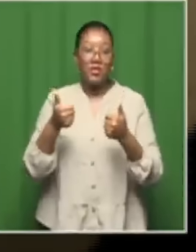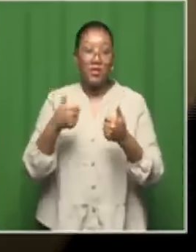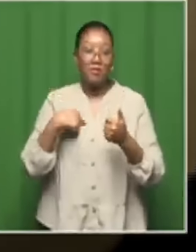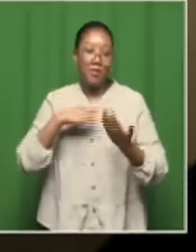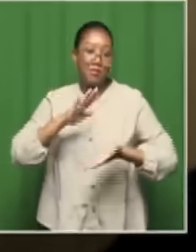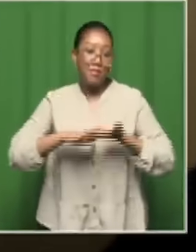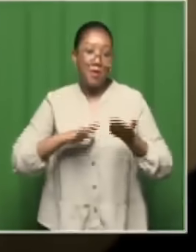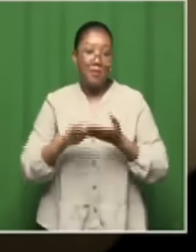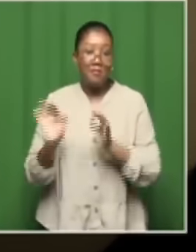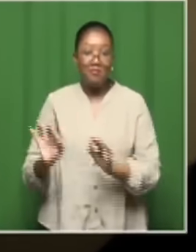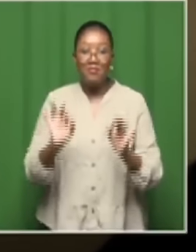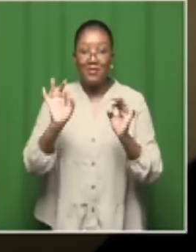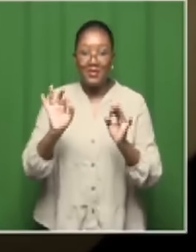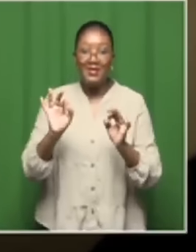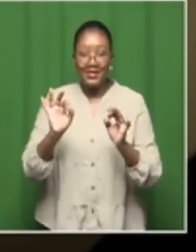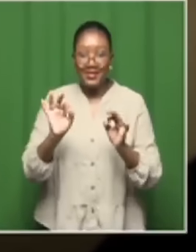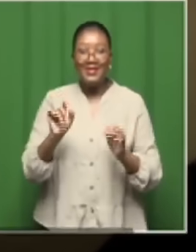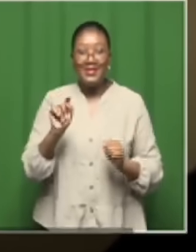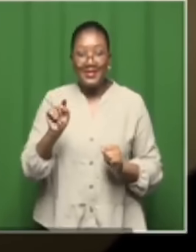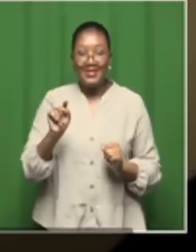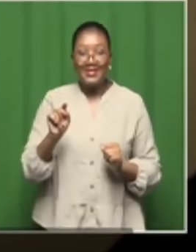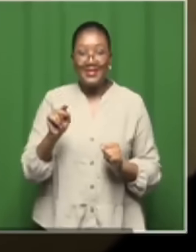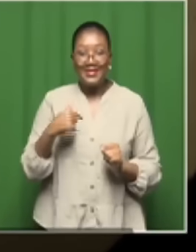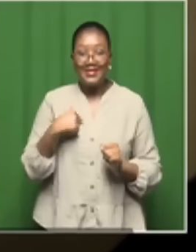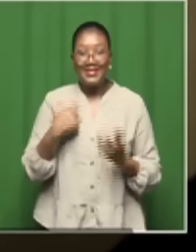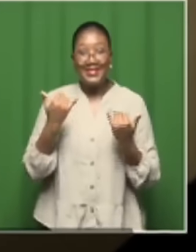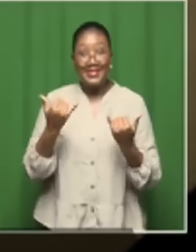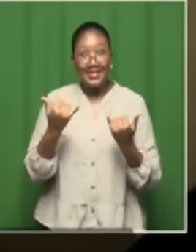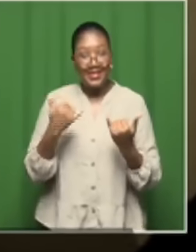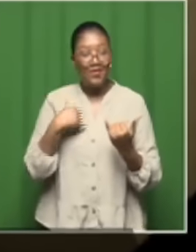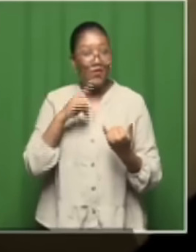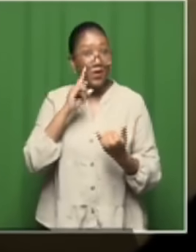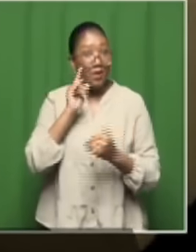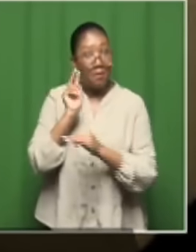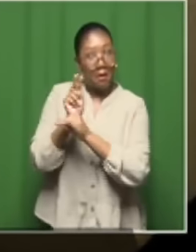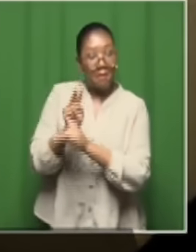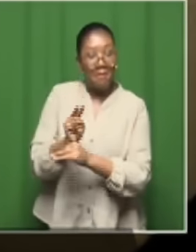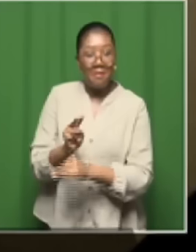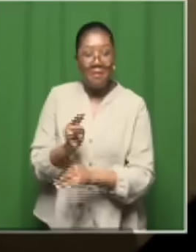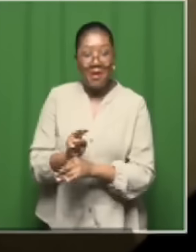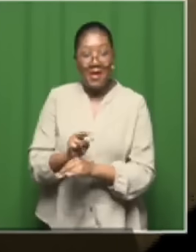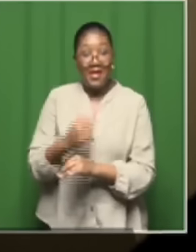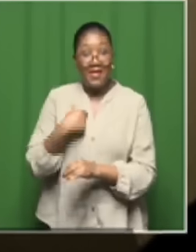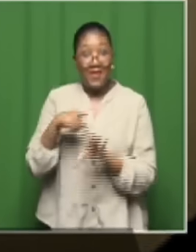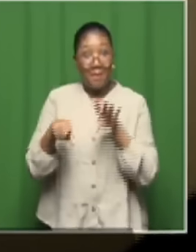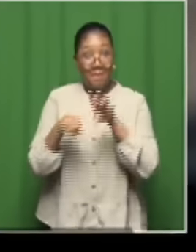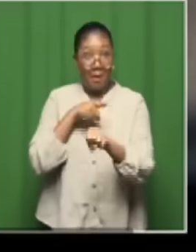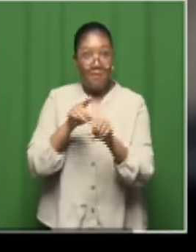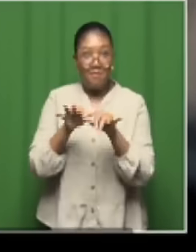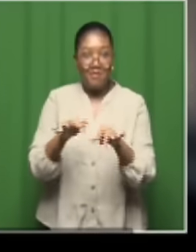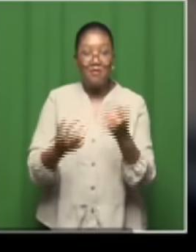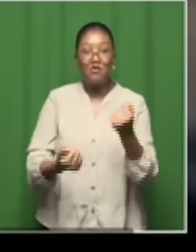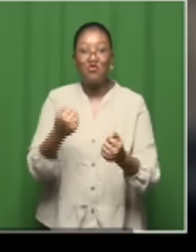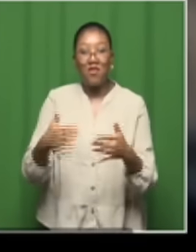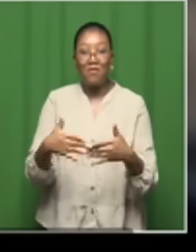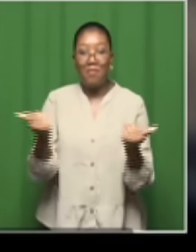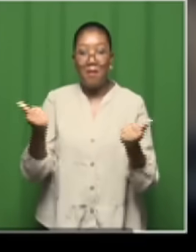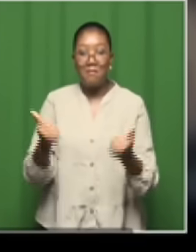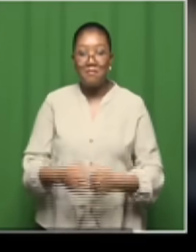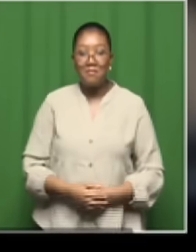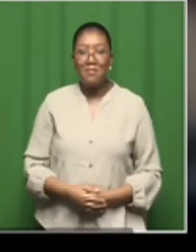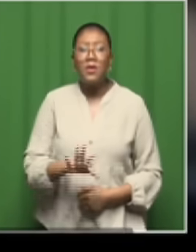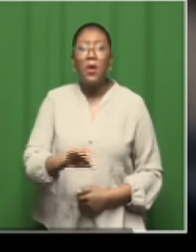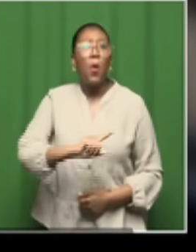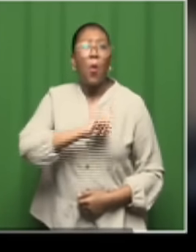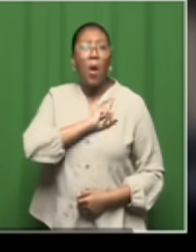and get our Go get some speedsters. speedsters. Yes. Okay, let's go. Let's go. Why were you above the speed